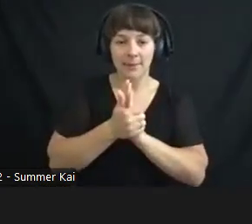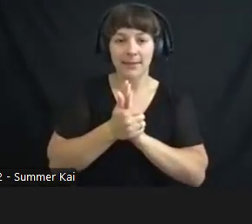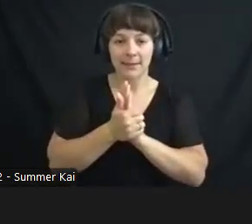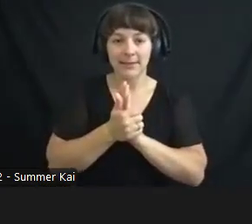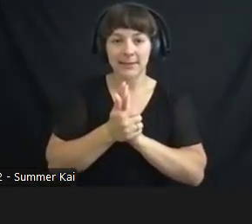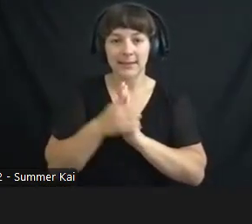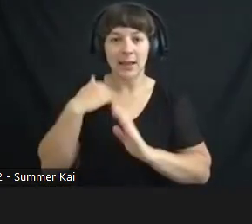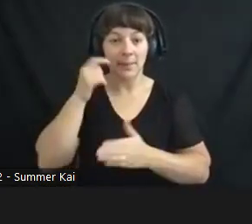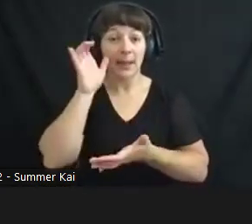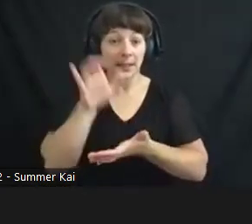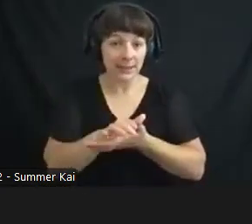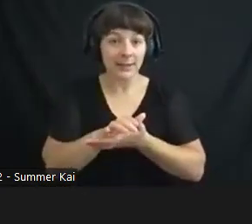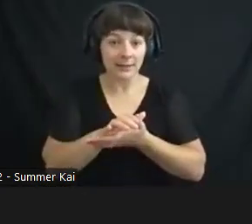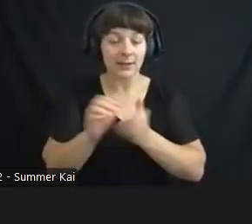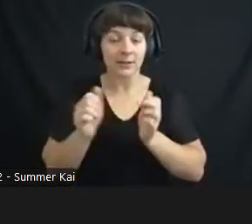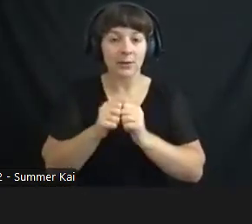heard, from the